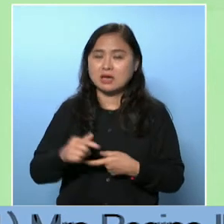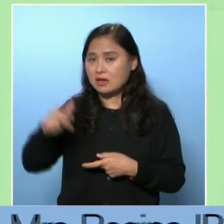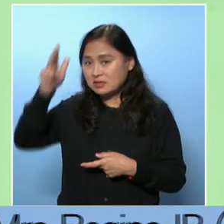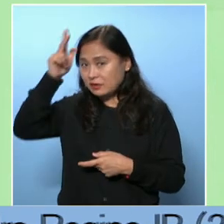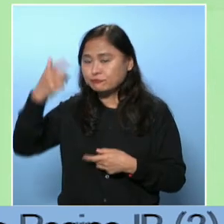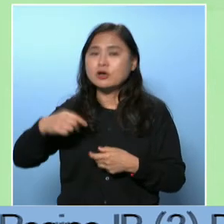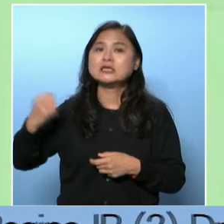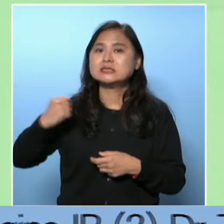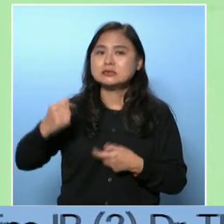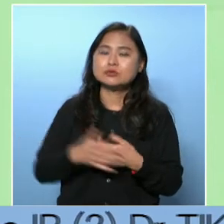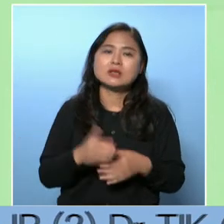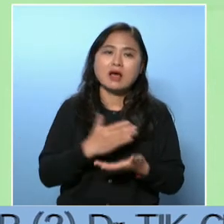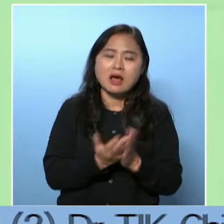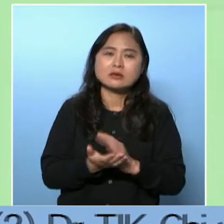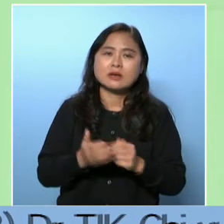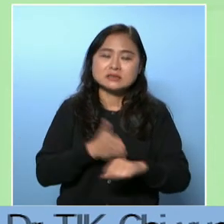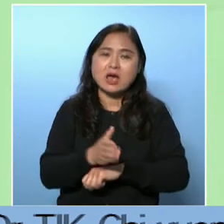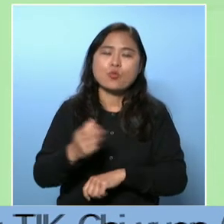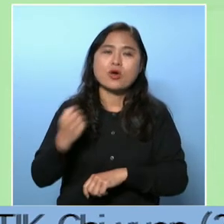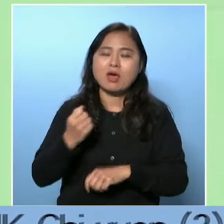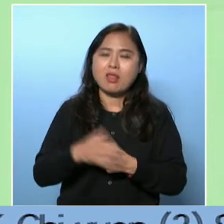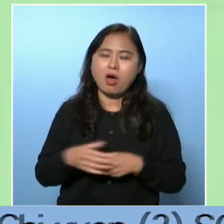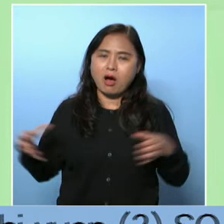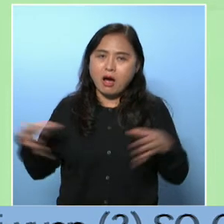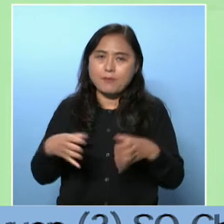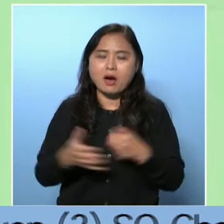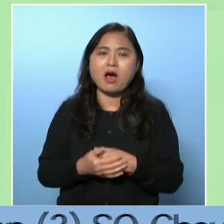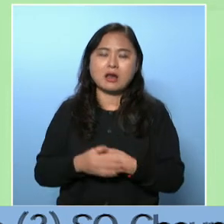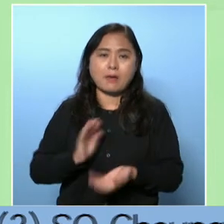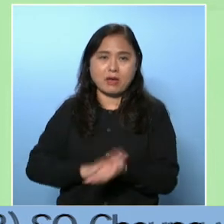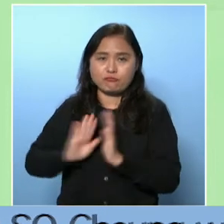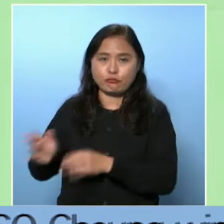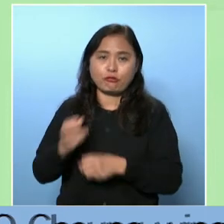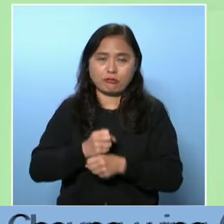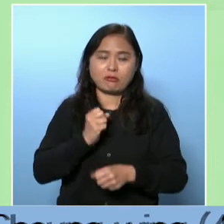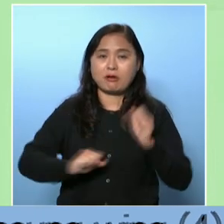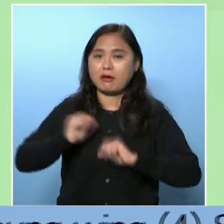and community manpower so that we can have a